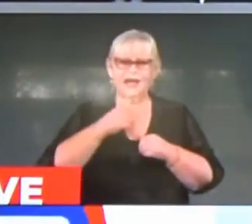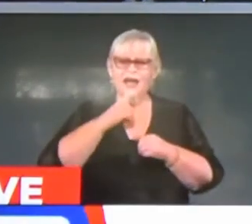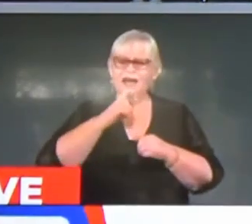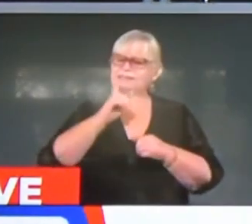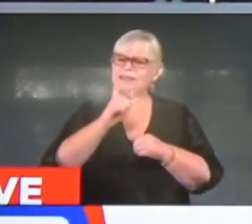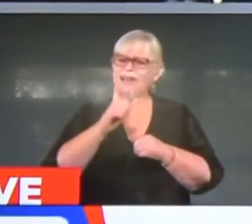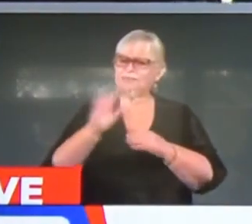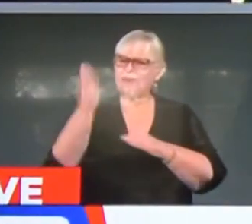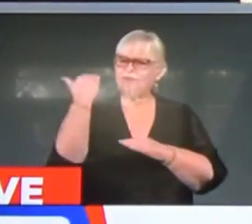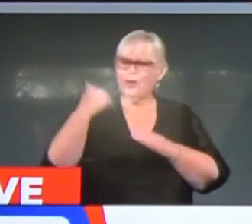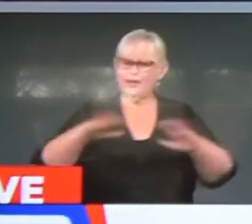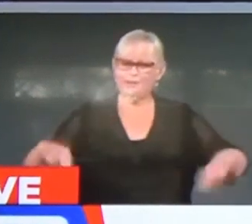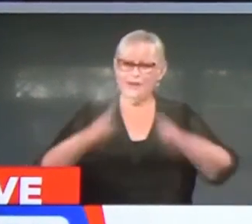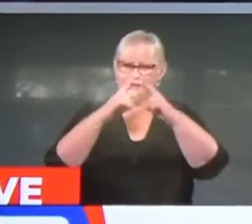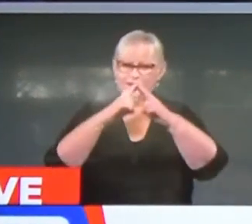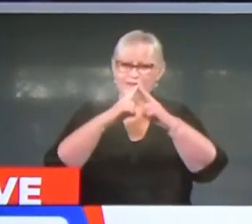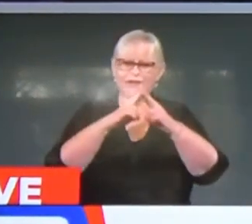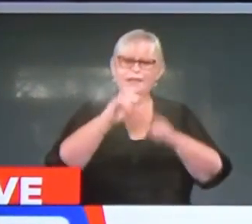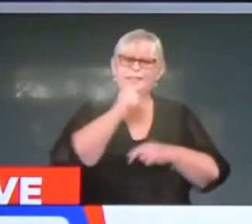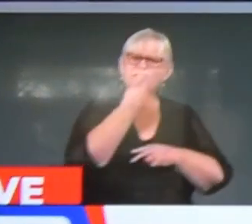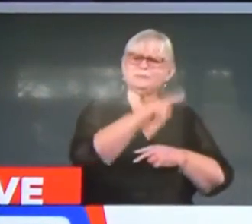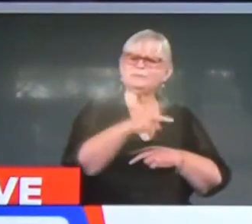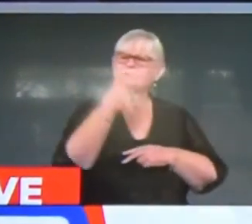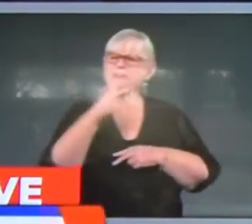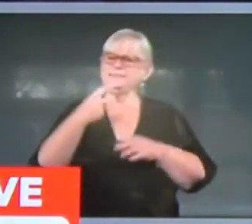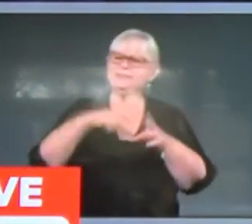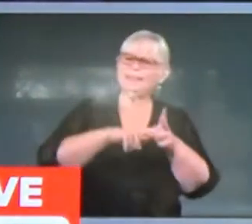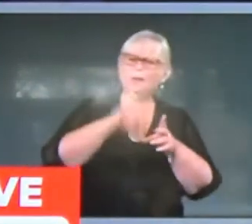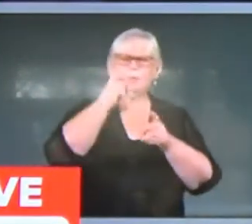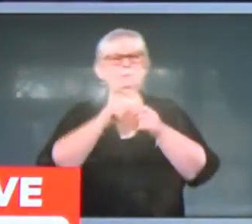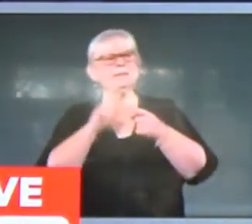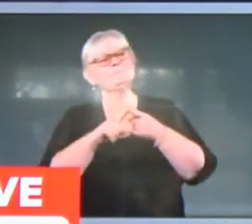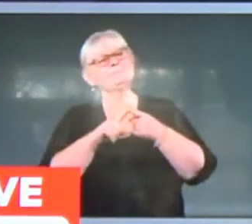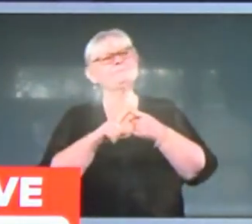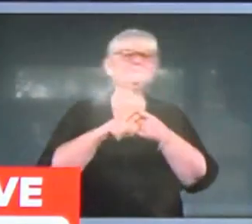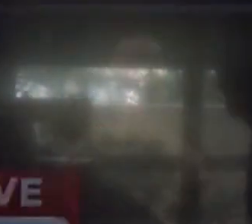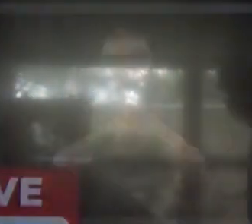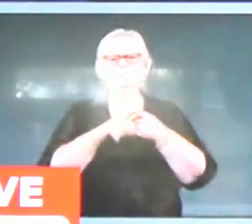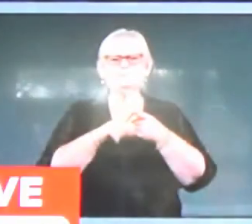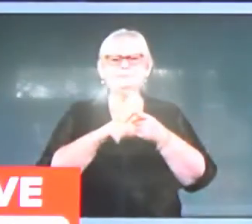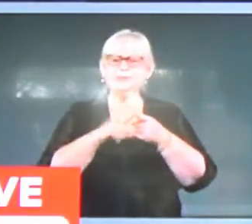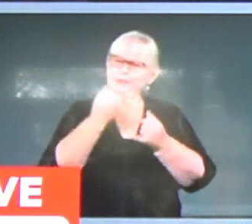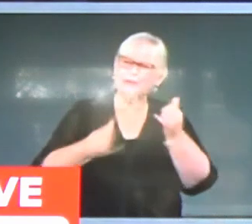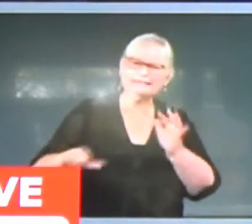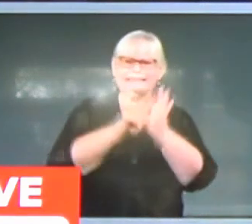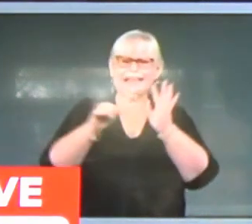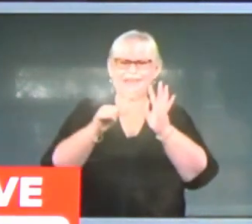Here's Australia's Prime Minister, Scott Morrison. 20 for most Australians was going to be their toughest